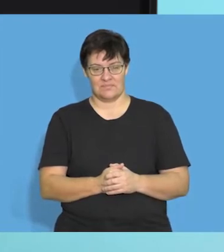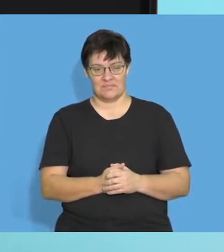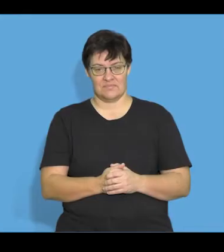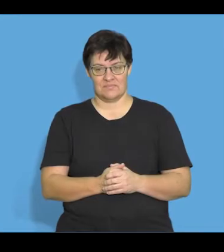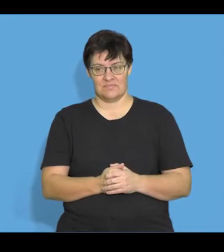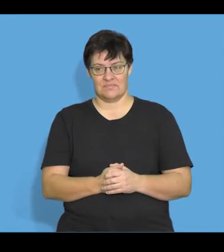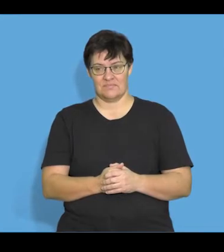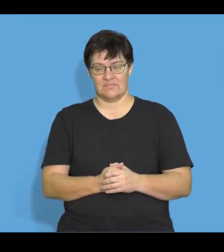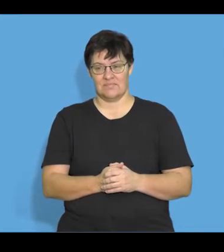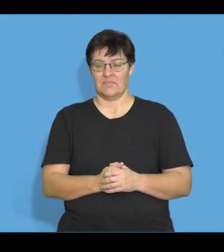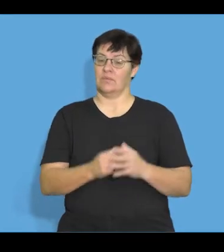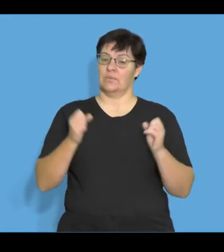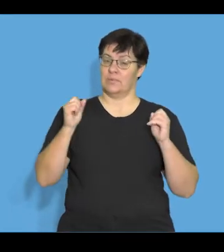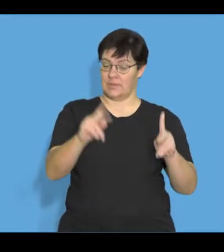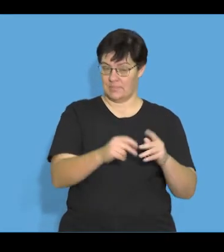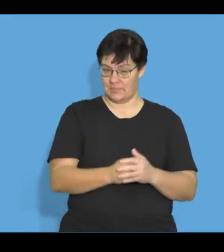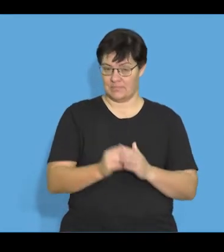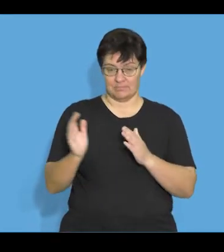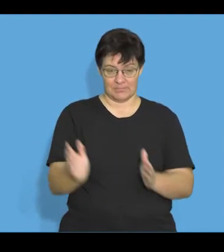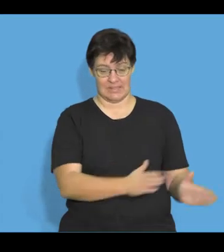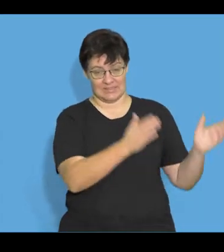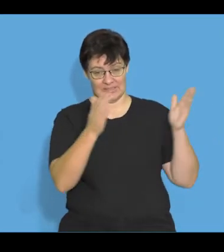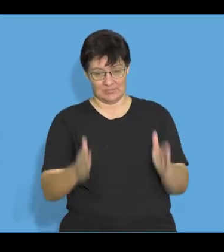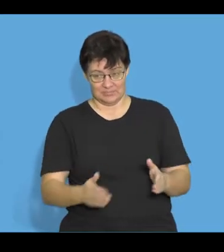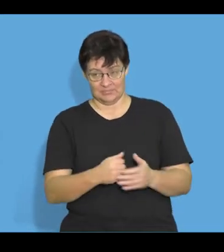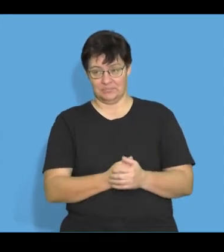system. Okay, next transaction.